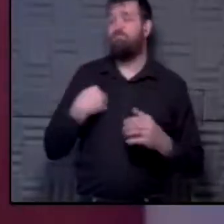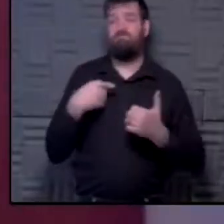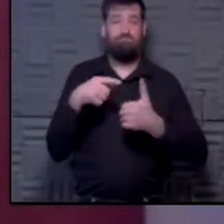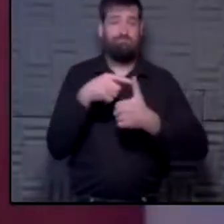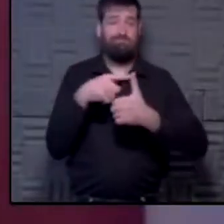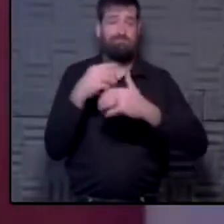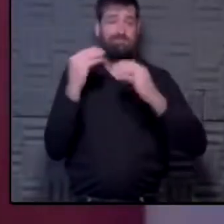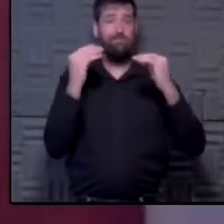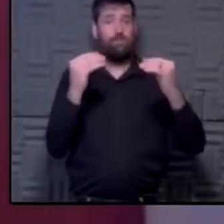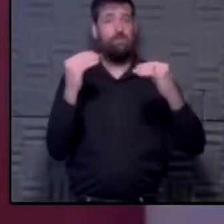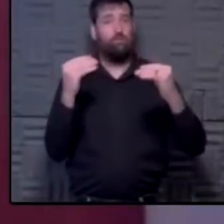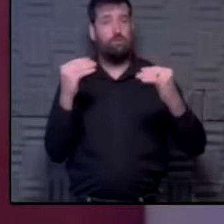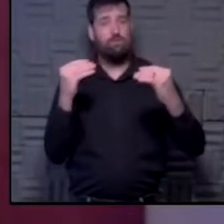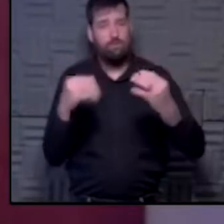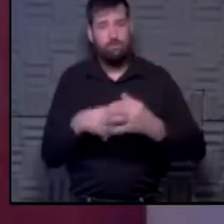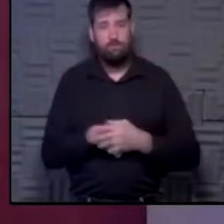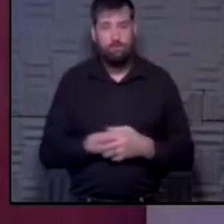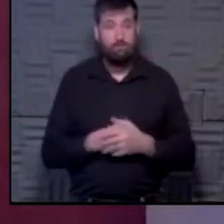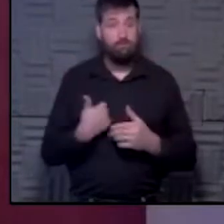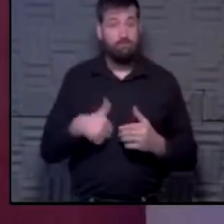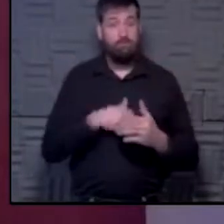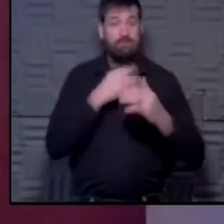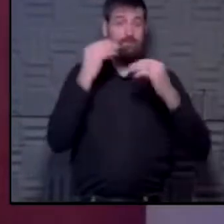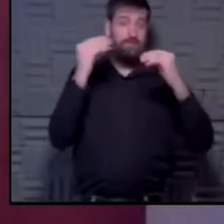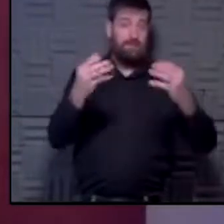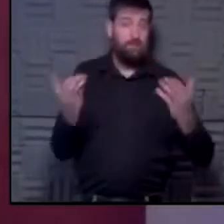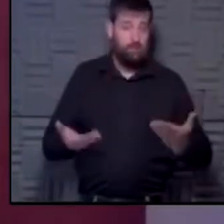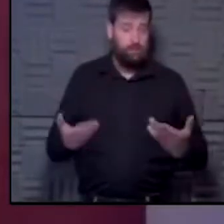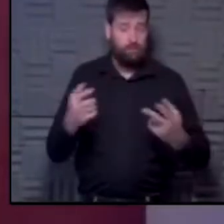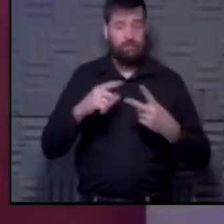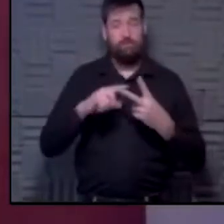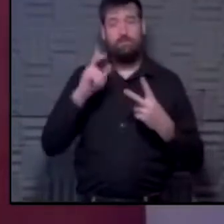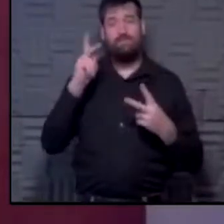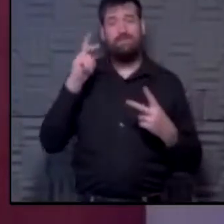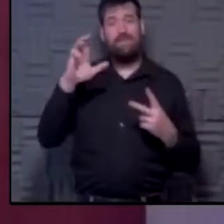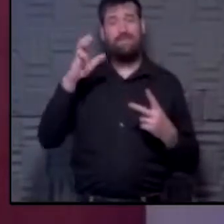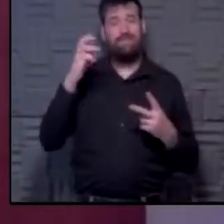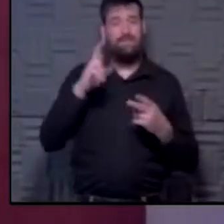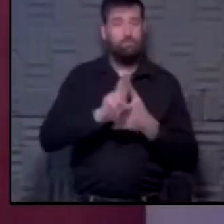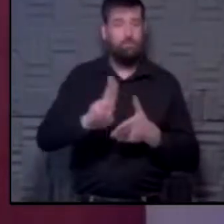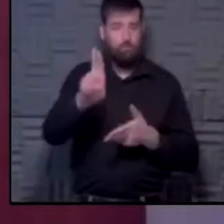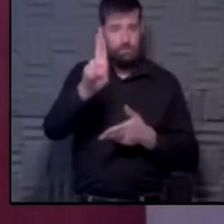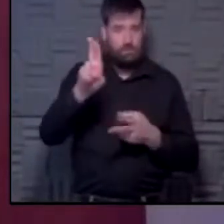education, bioethics education. So we teach here, we teach at Kansas City University.